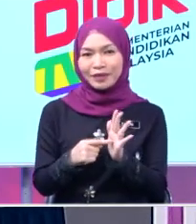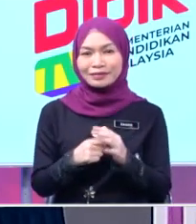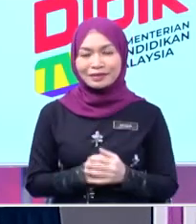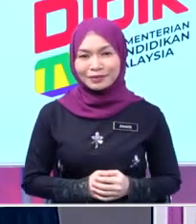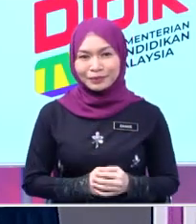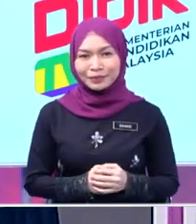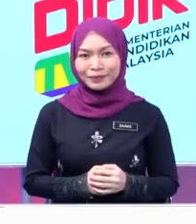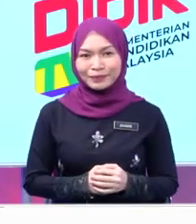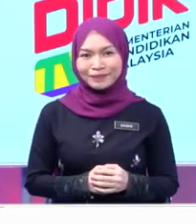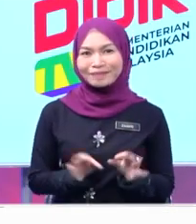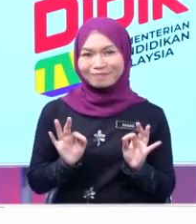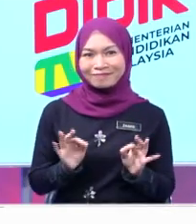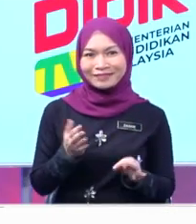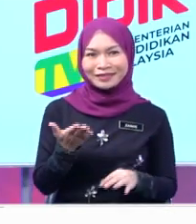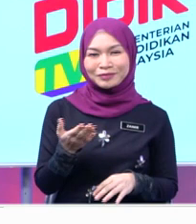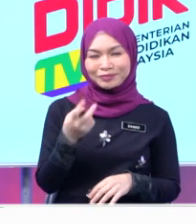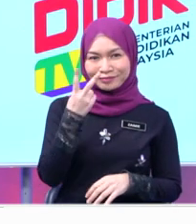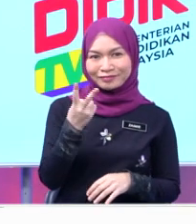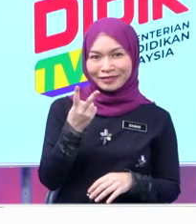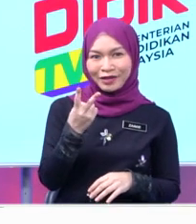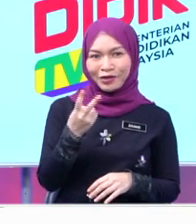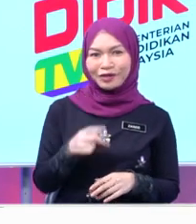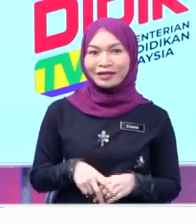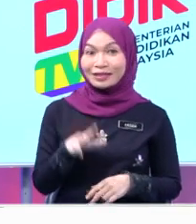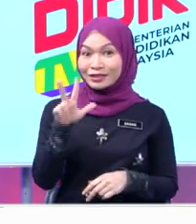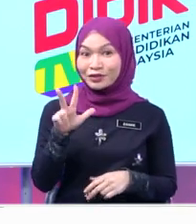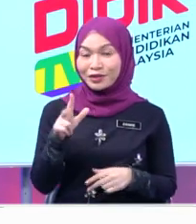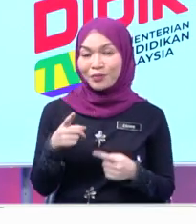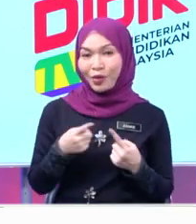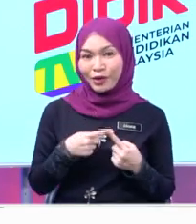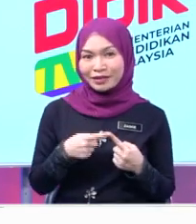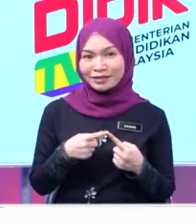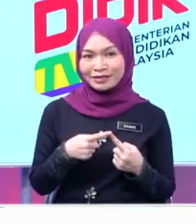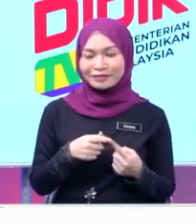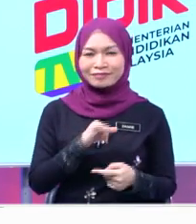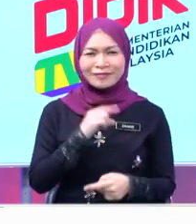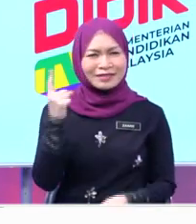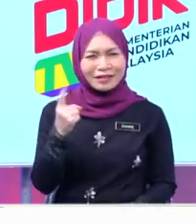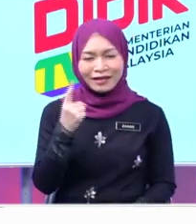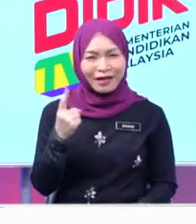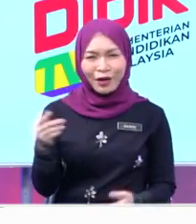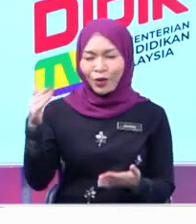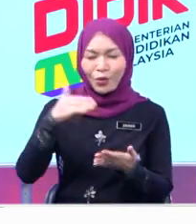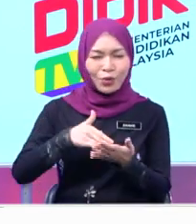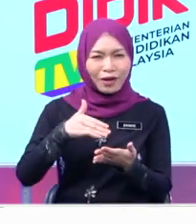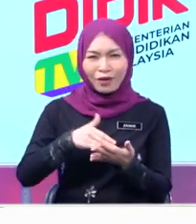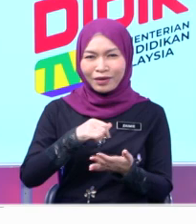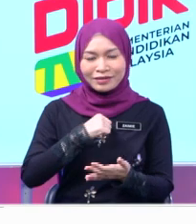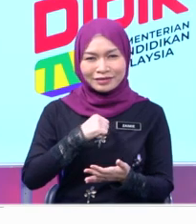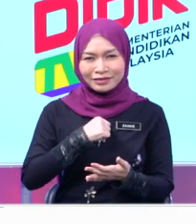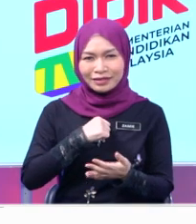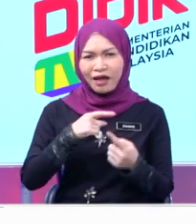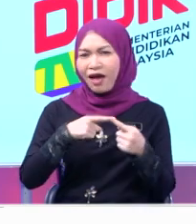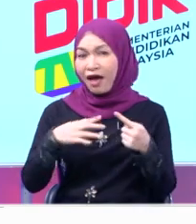moment, these are the 3 points that I always repeat myself over and over again. Elaborate on all